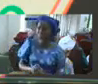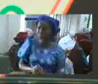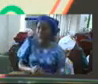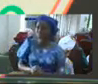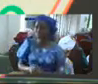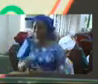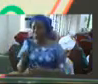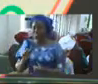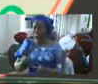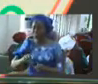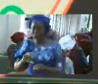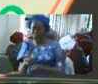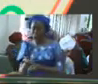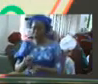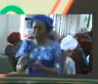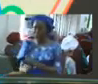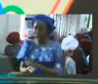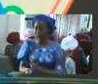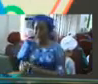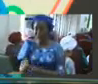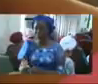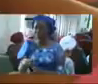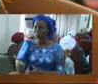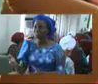turn human wisdom to foolishness.